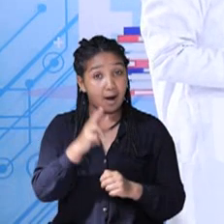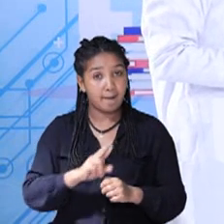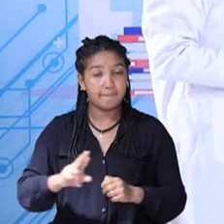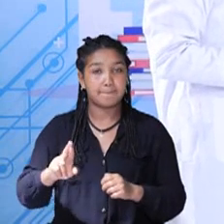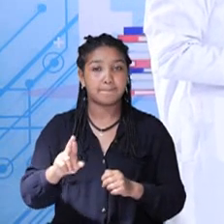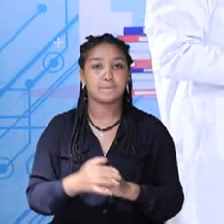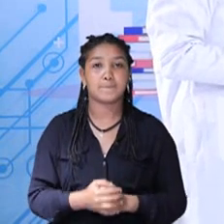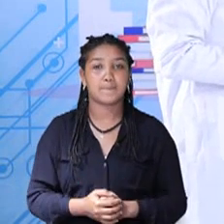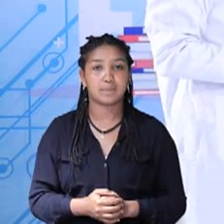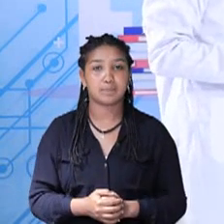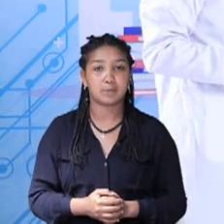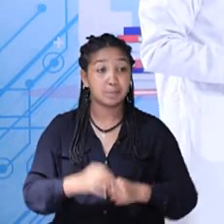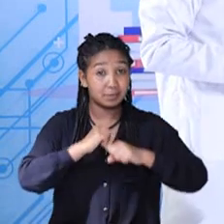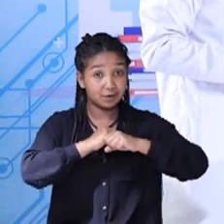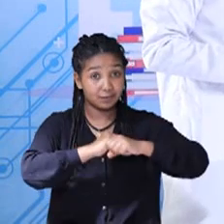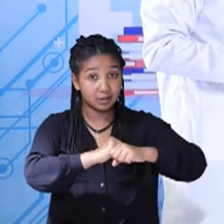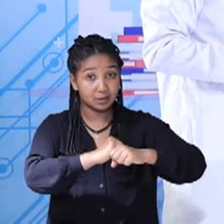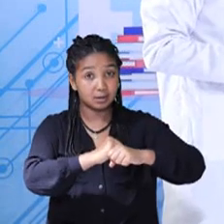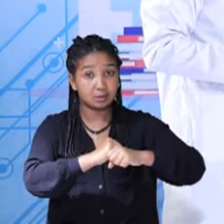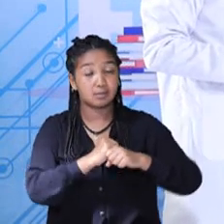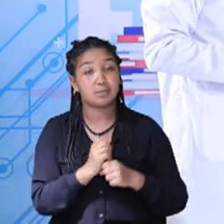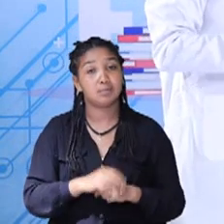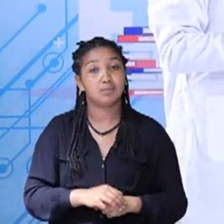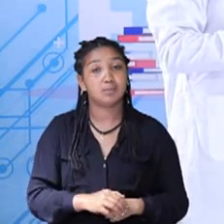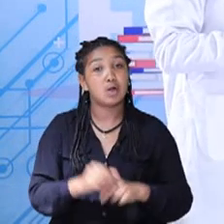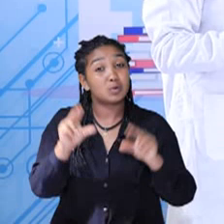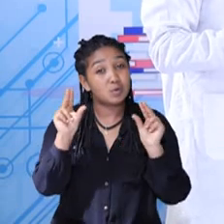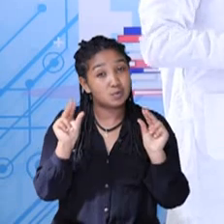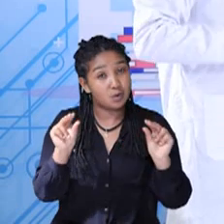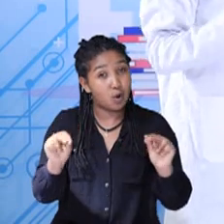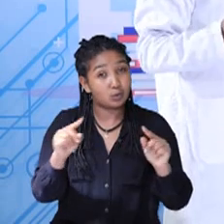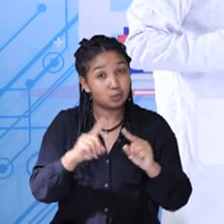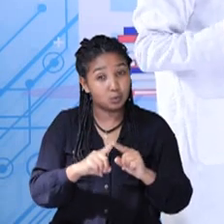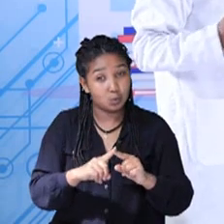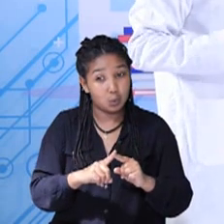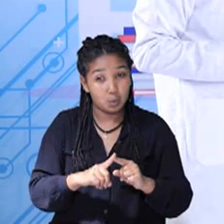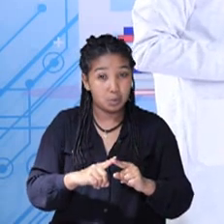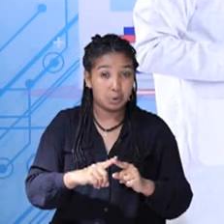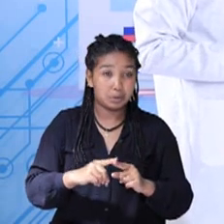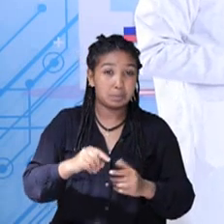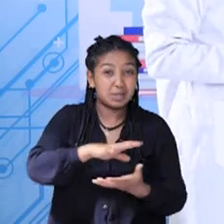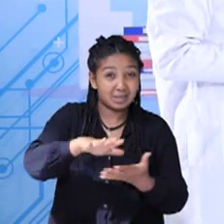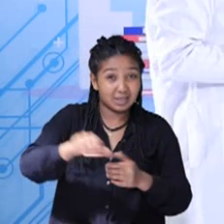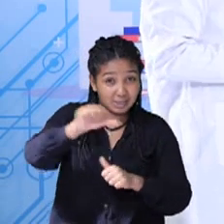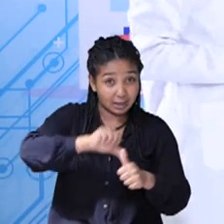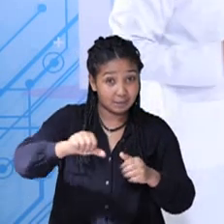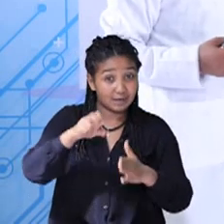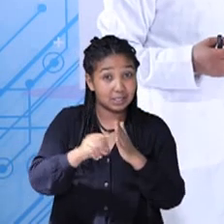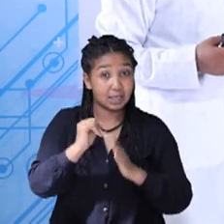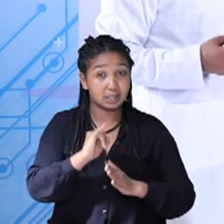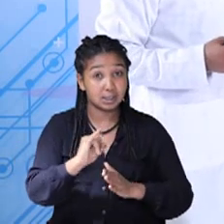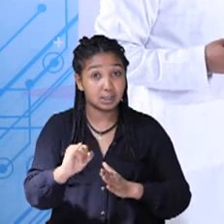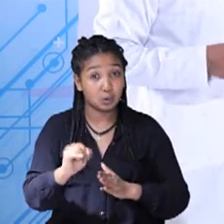are prevented not to breed each other, the